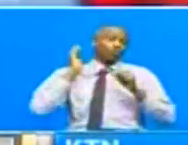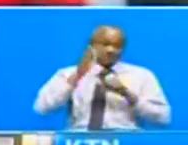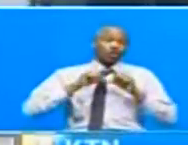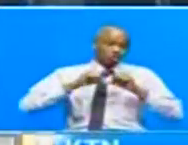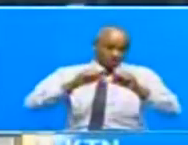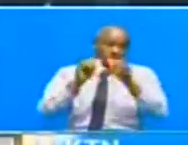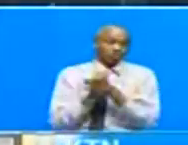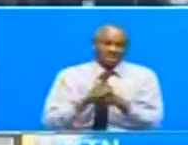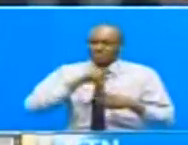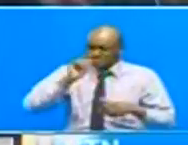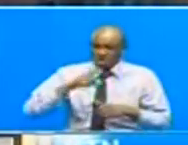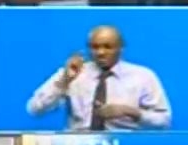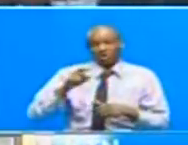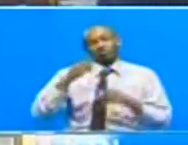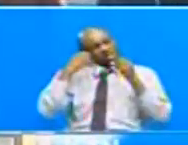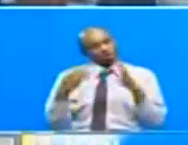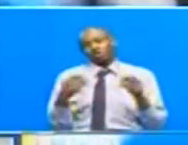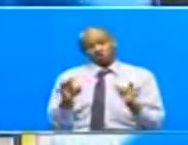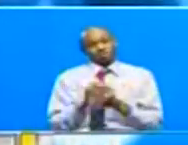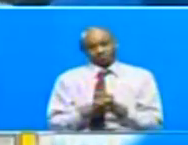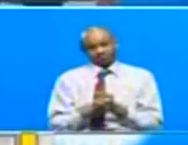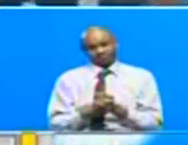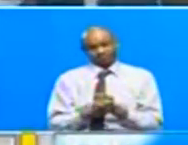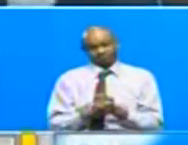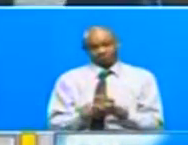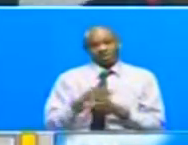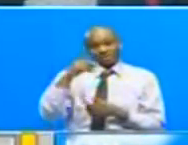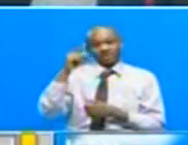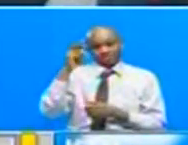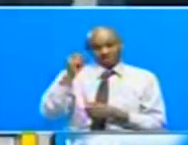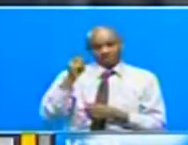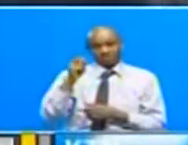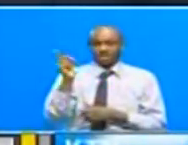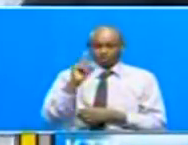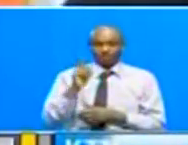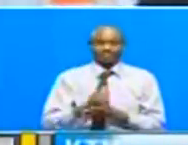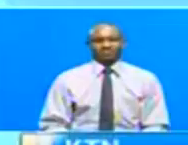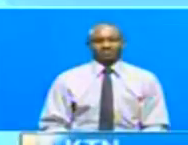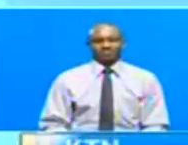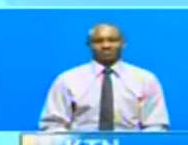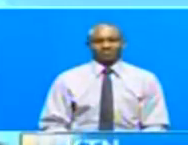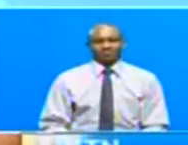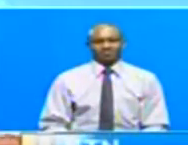continue and millions will also be lost. Ian Wafula, KTN Nairobi.